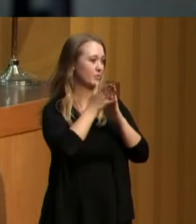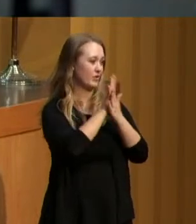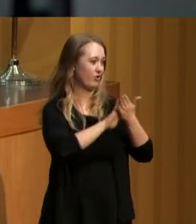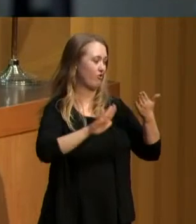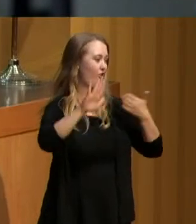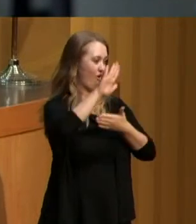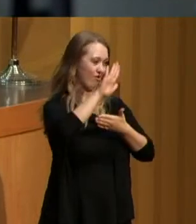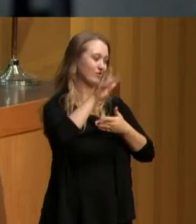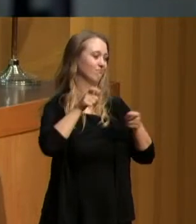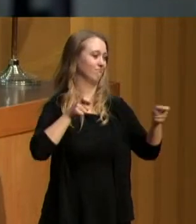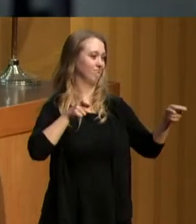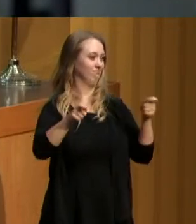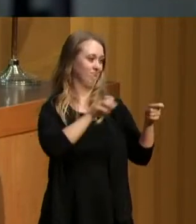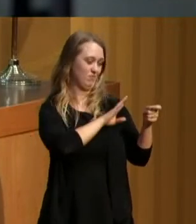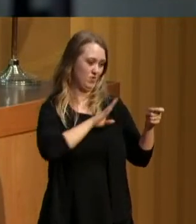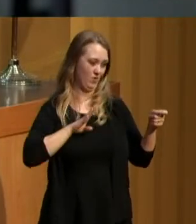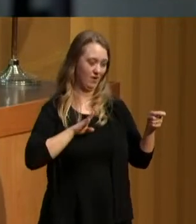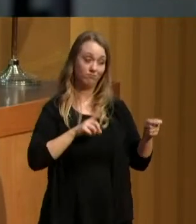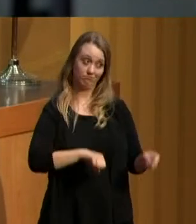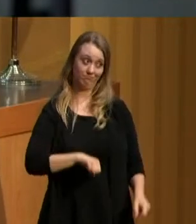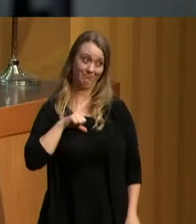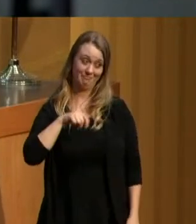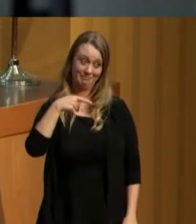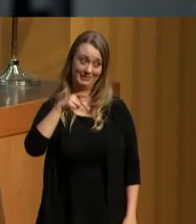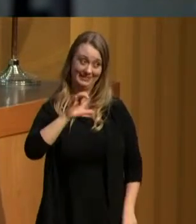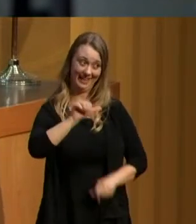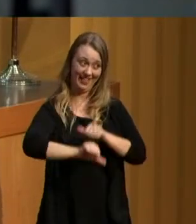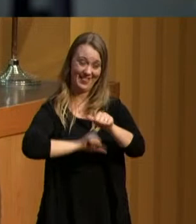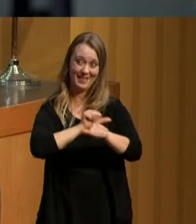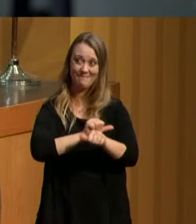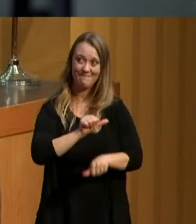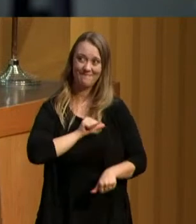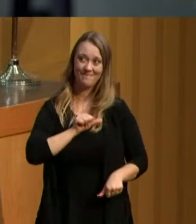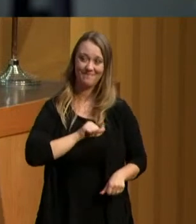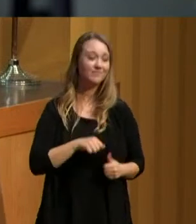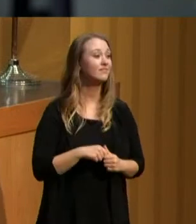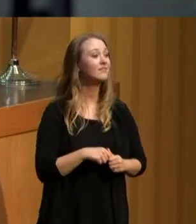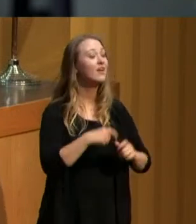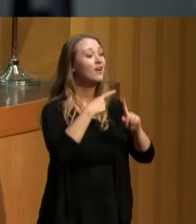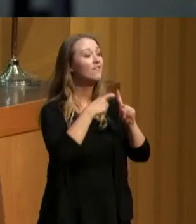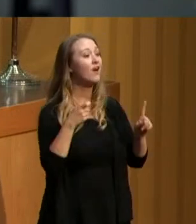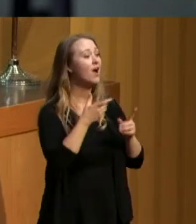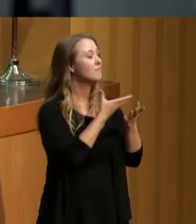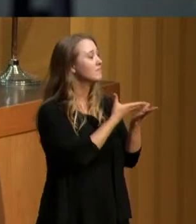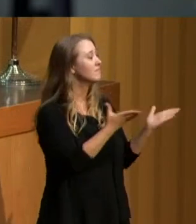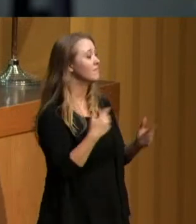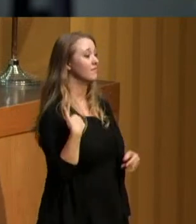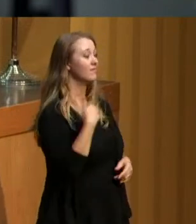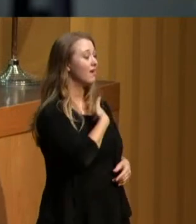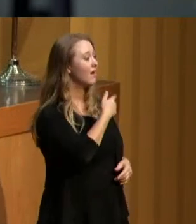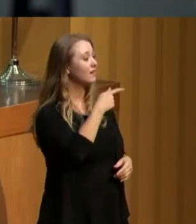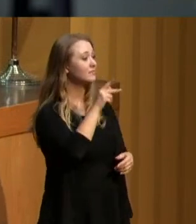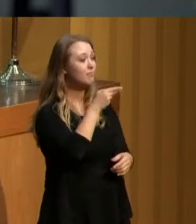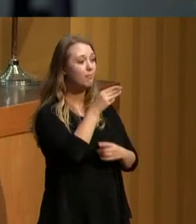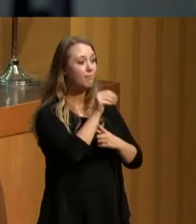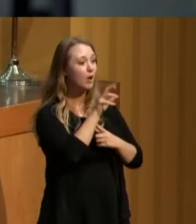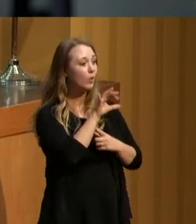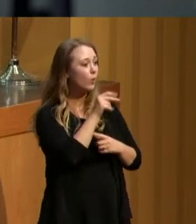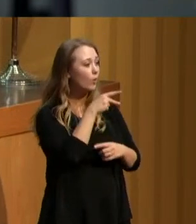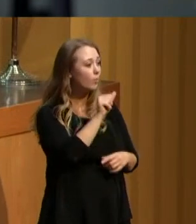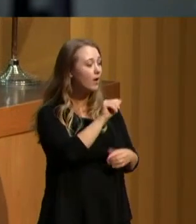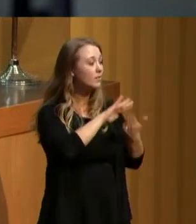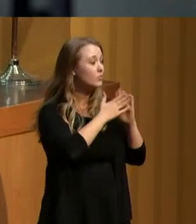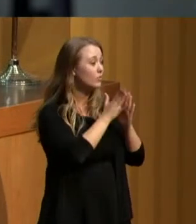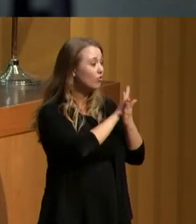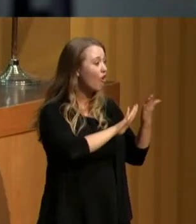alum. On behalf of the governing board and all of our Maricopa Community College's community, I am delighted to welcome you to the celebration